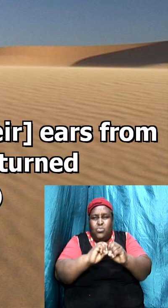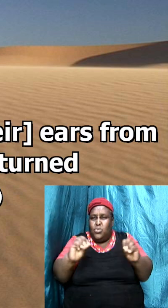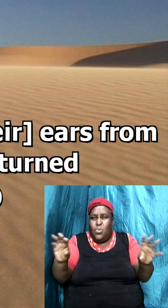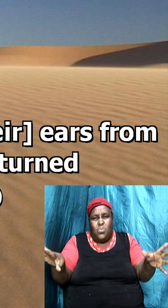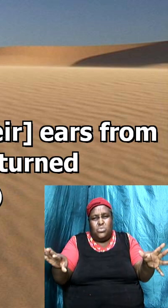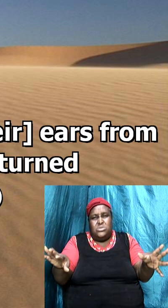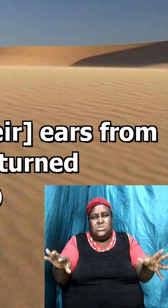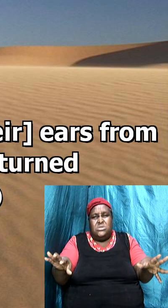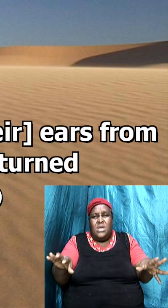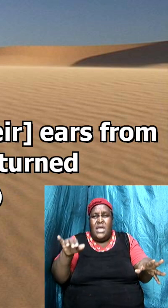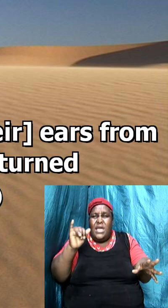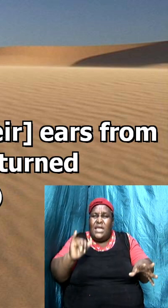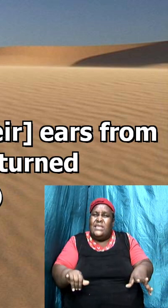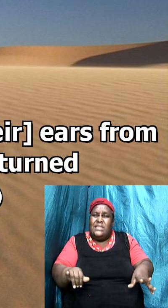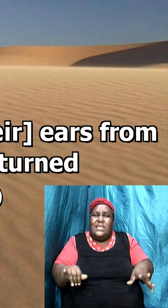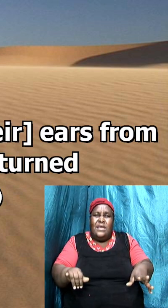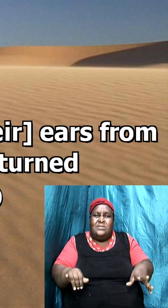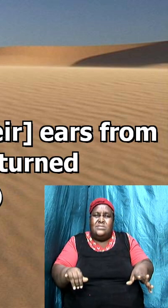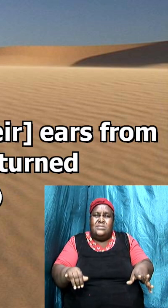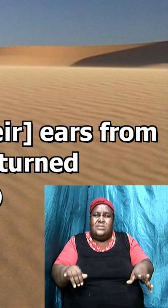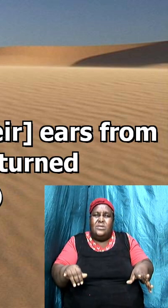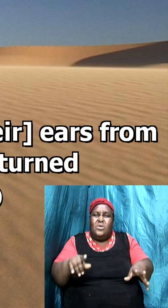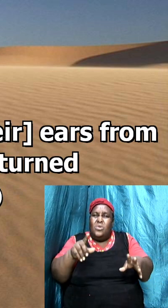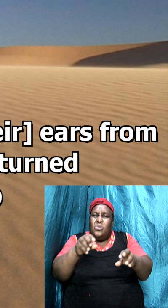and that which you would not, that you do?